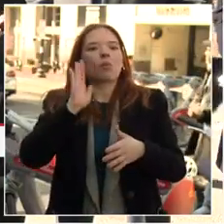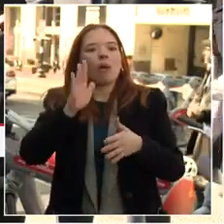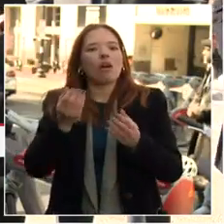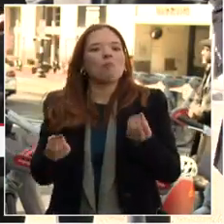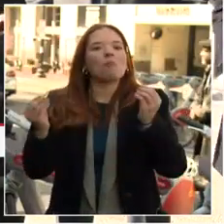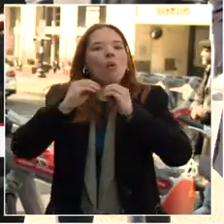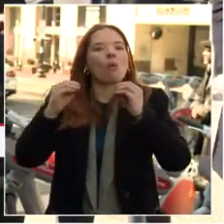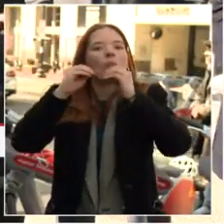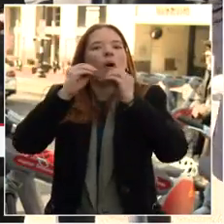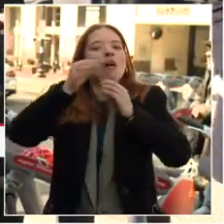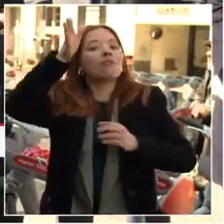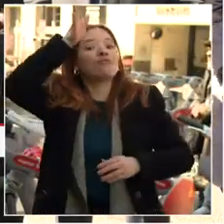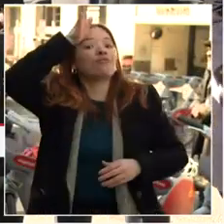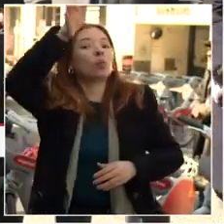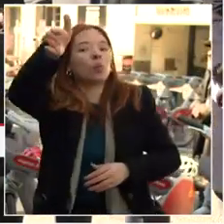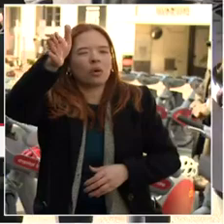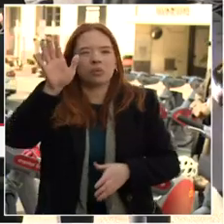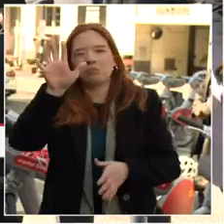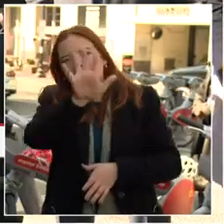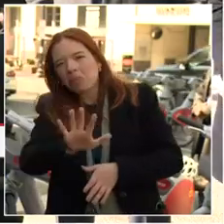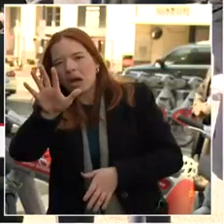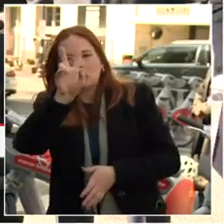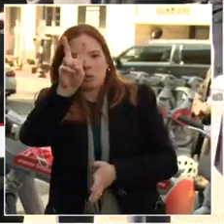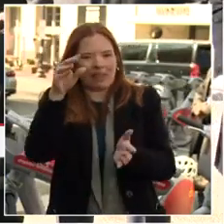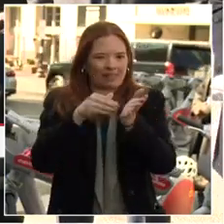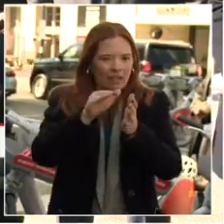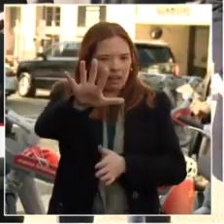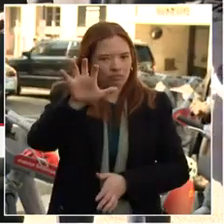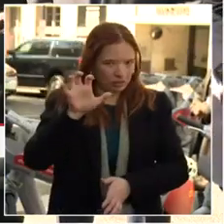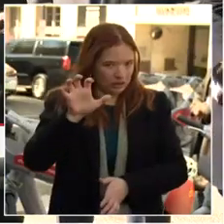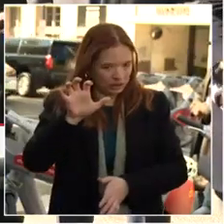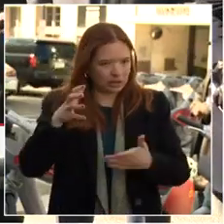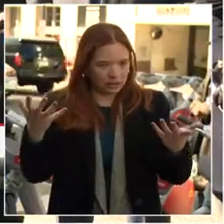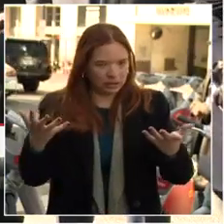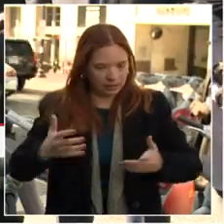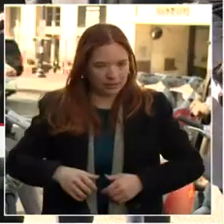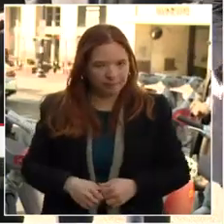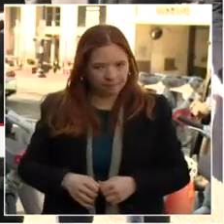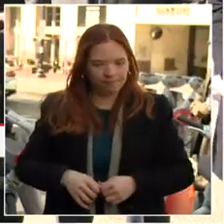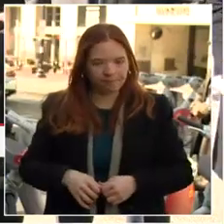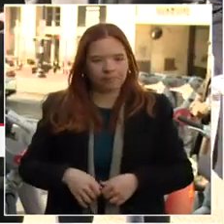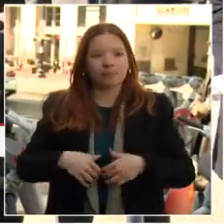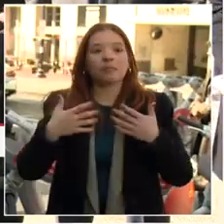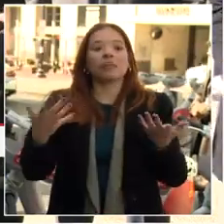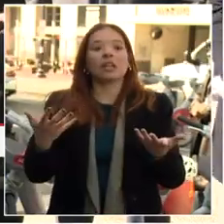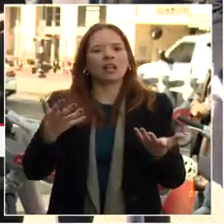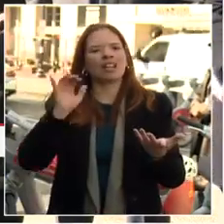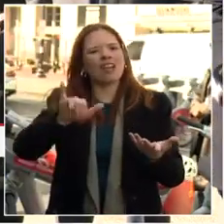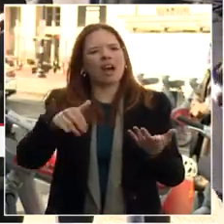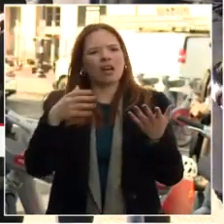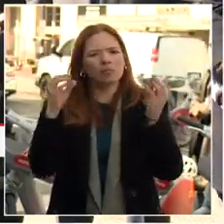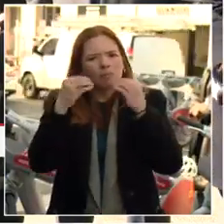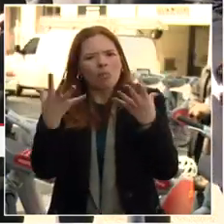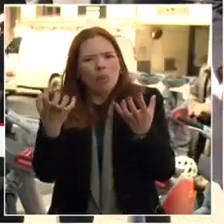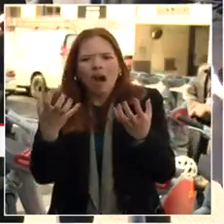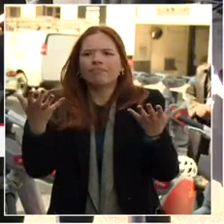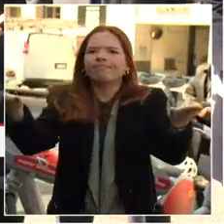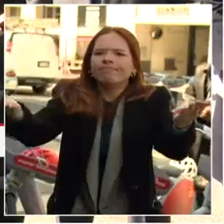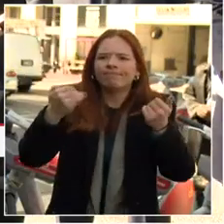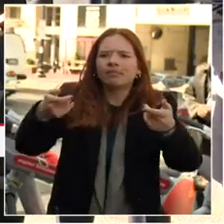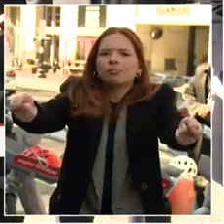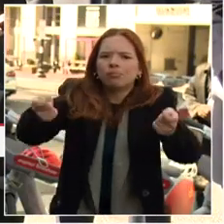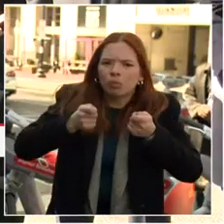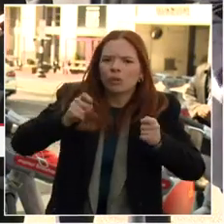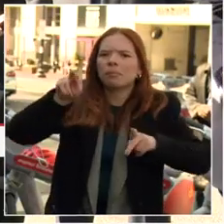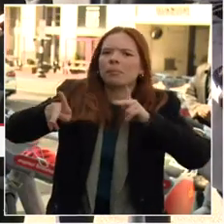e-bikes until we get to 2,500. So getting more people downtown, you've heard me say, continues to